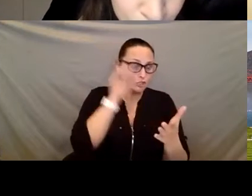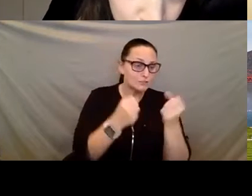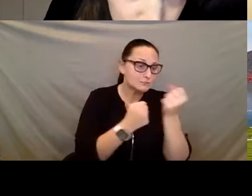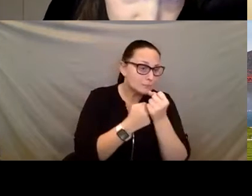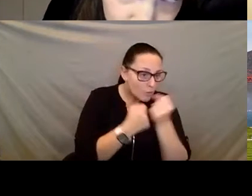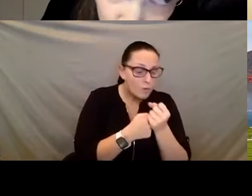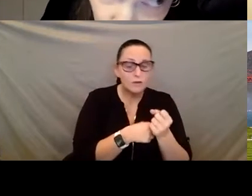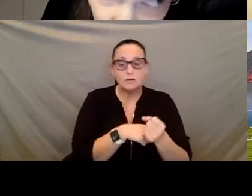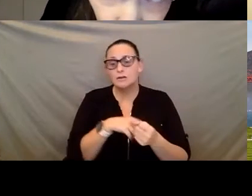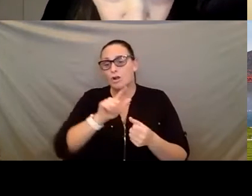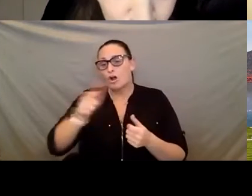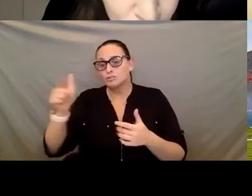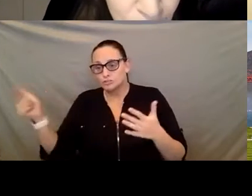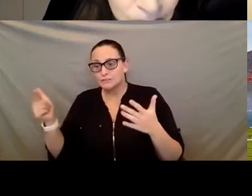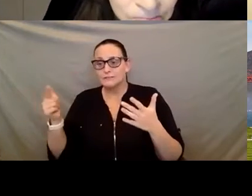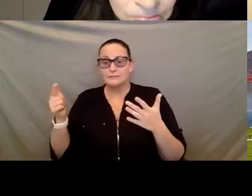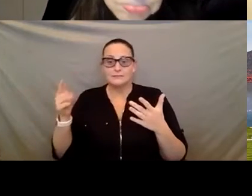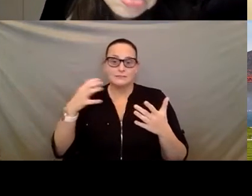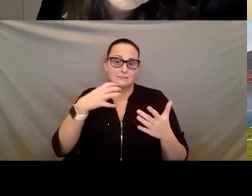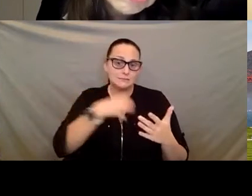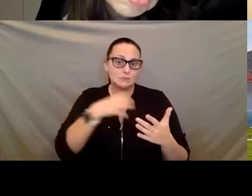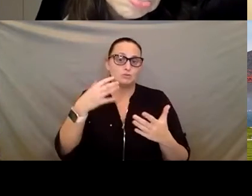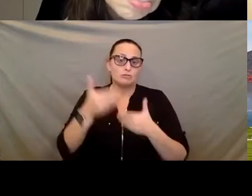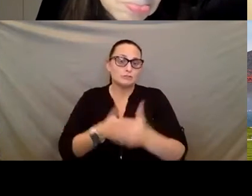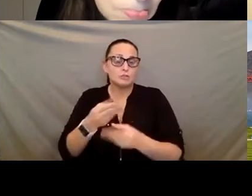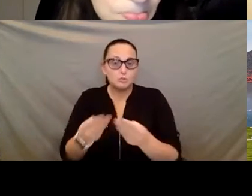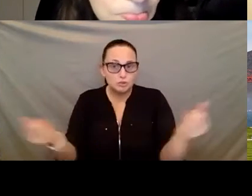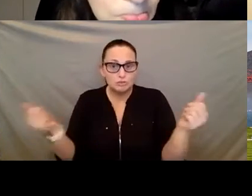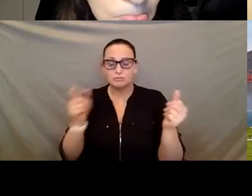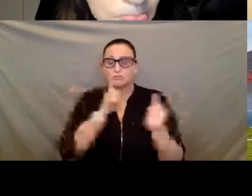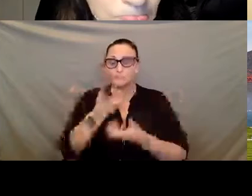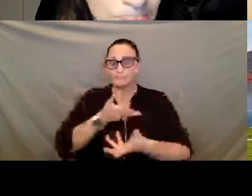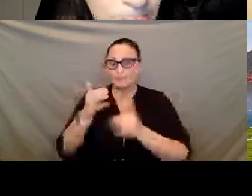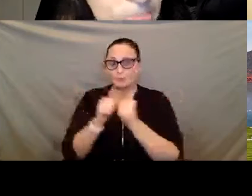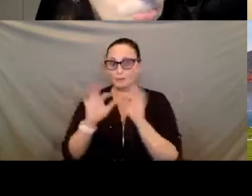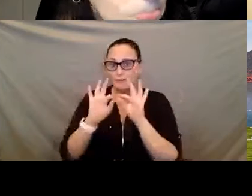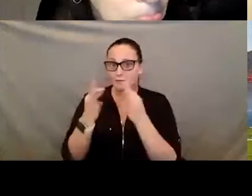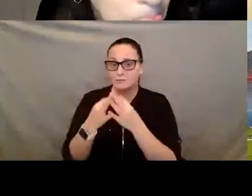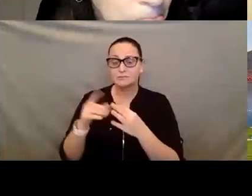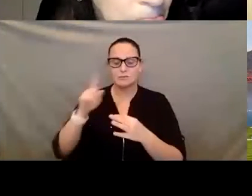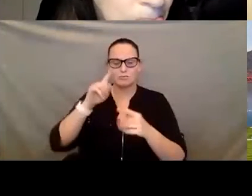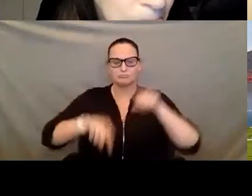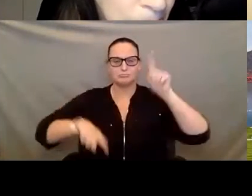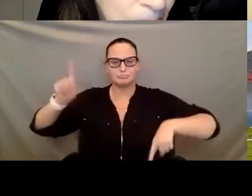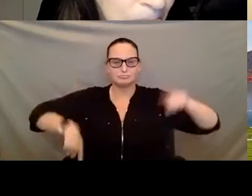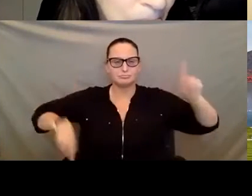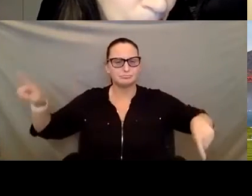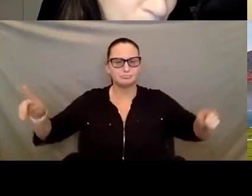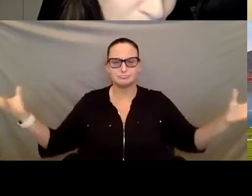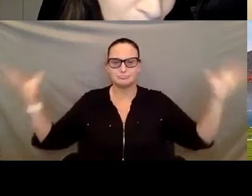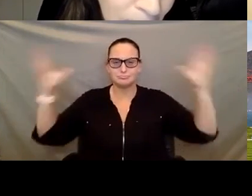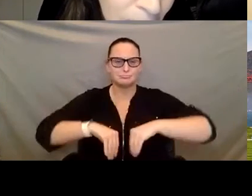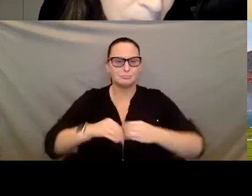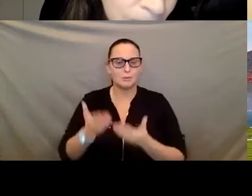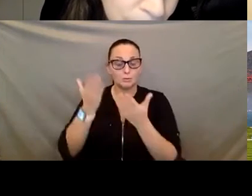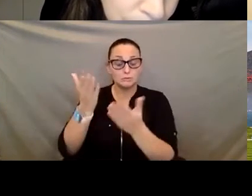for alternative dispute resolution practices. It could be just engaging with families, whole variety of proposals.